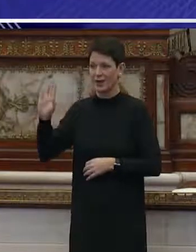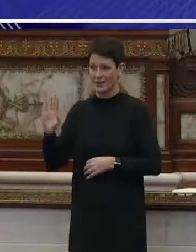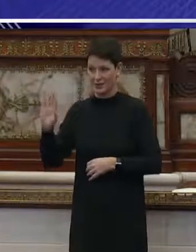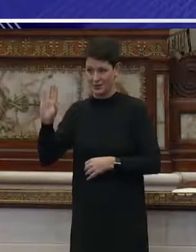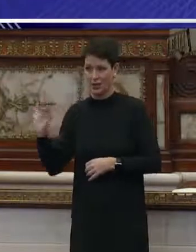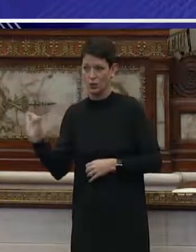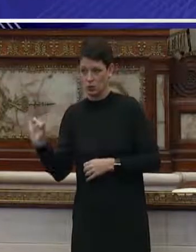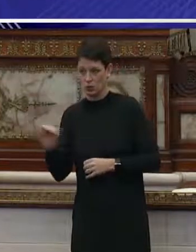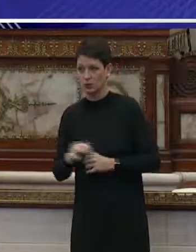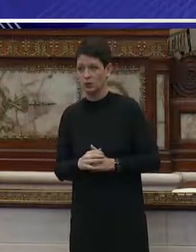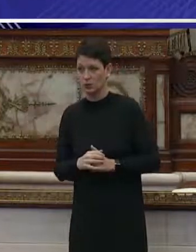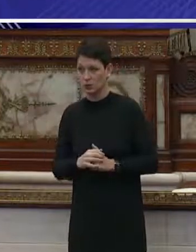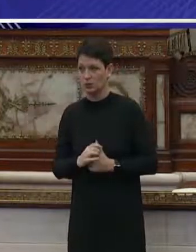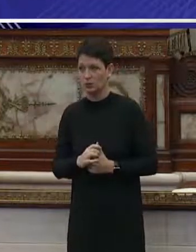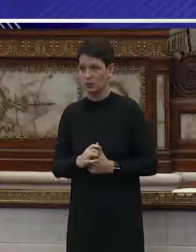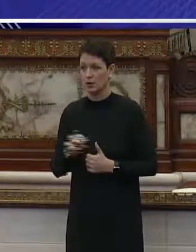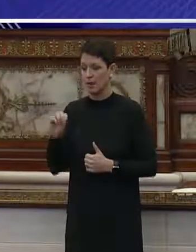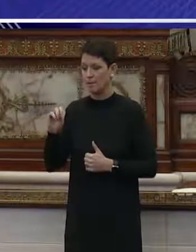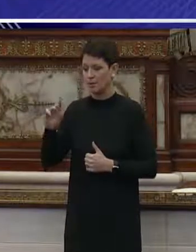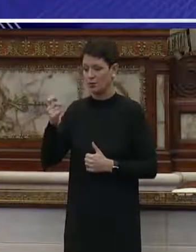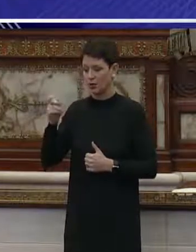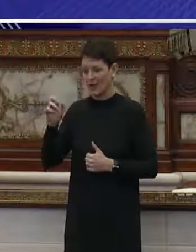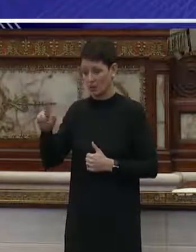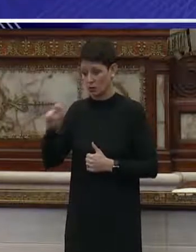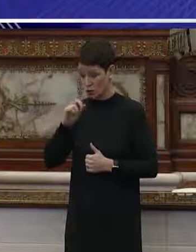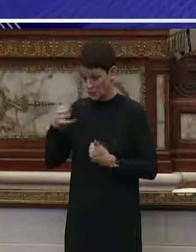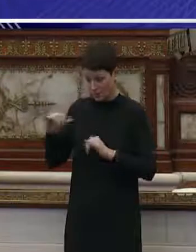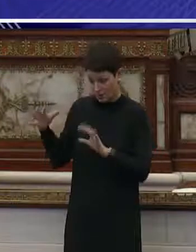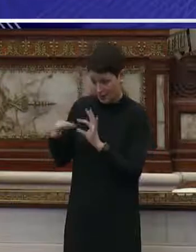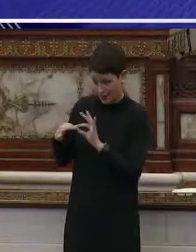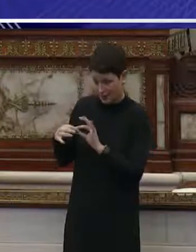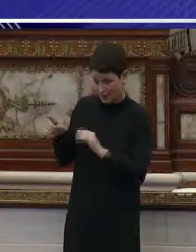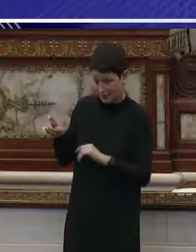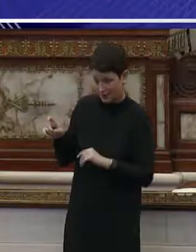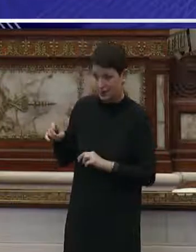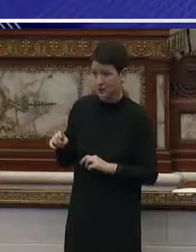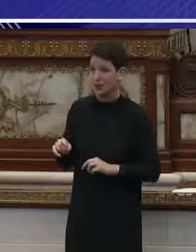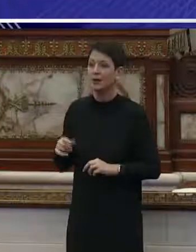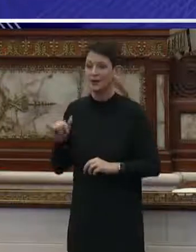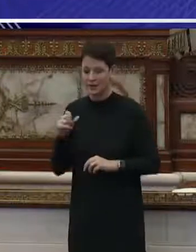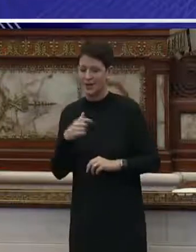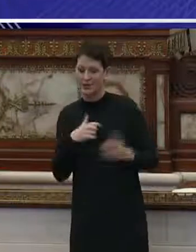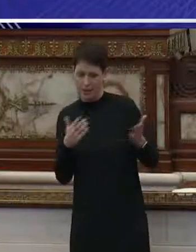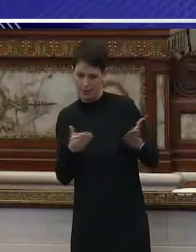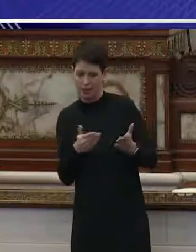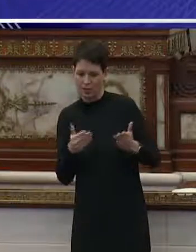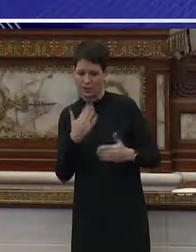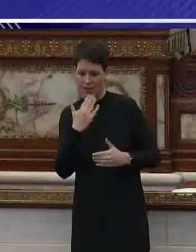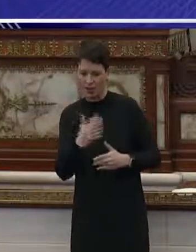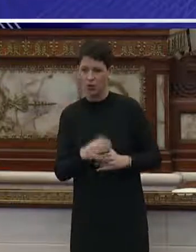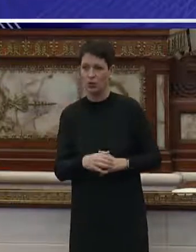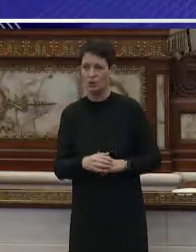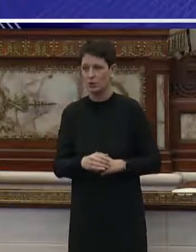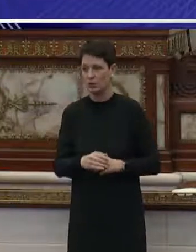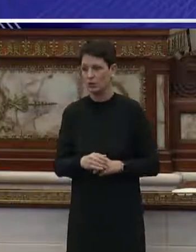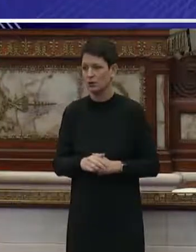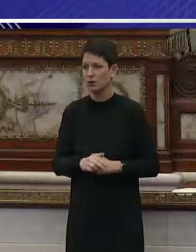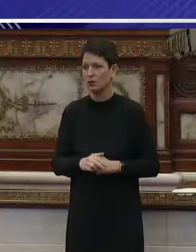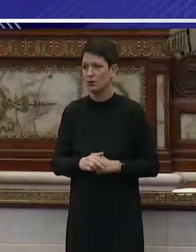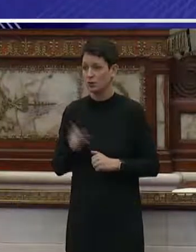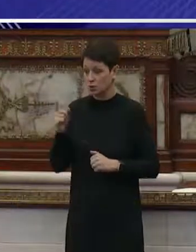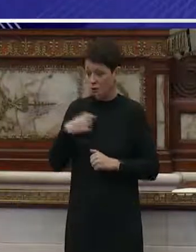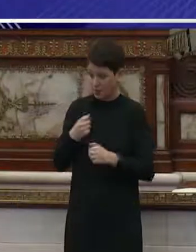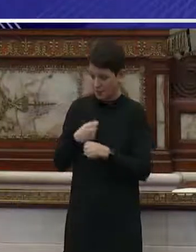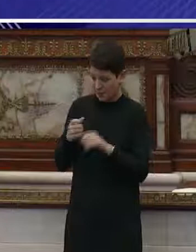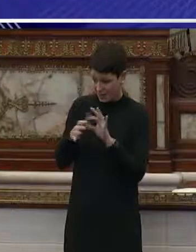So, Mr. Engler, are you there still? I am, Councilwoman. Thank you. Okay. Did you want to make a